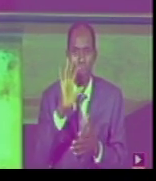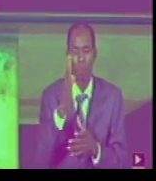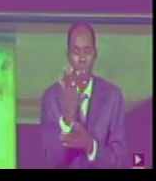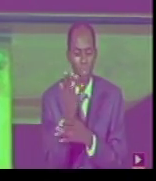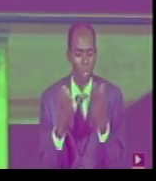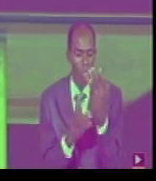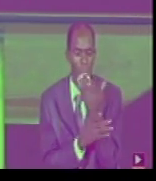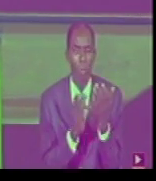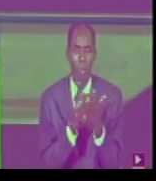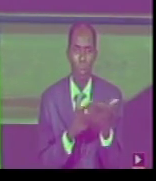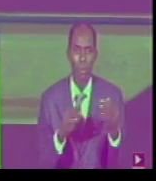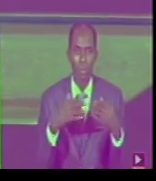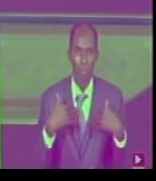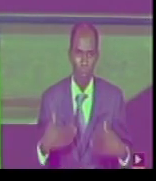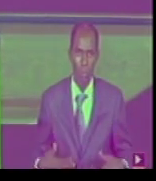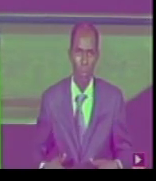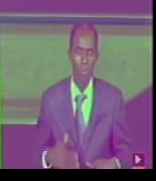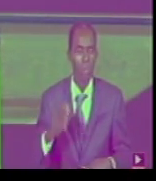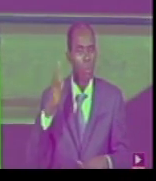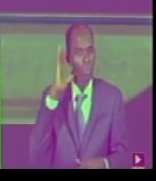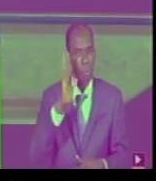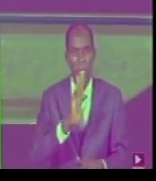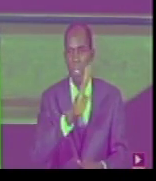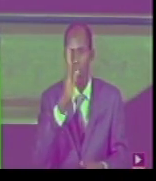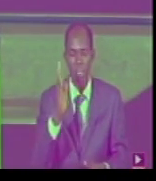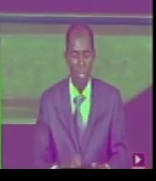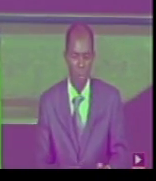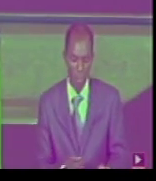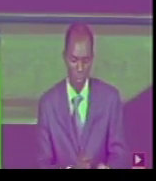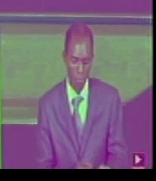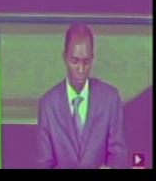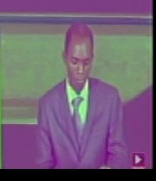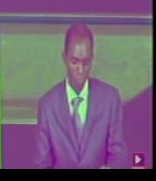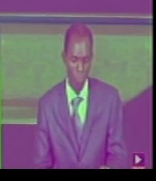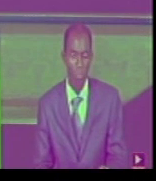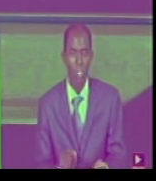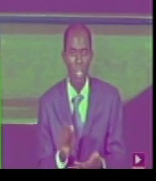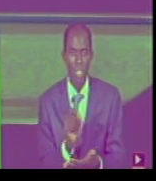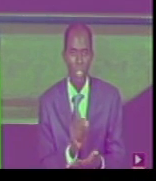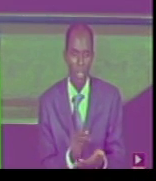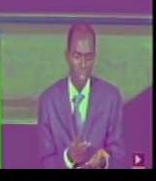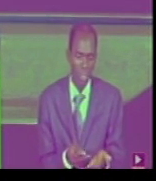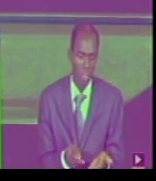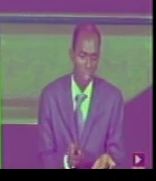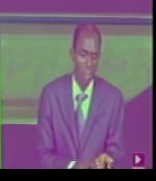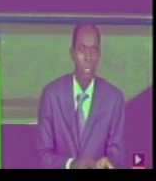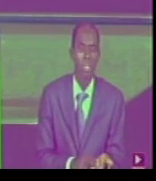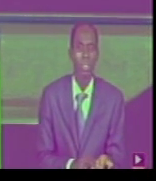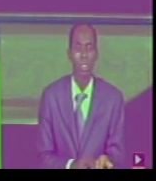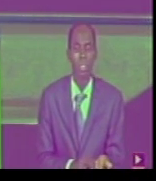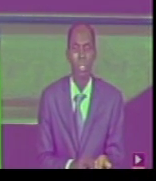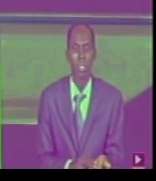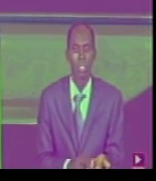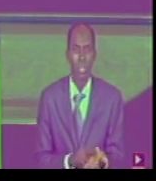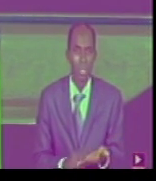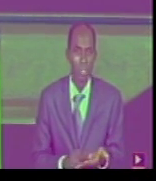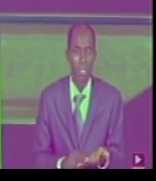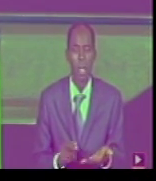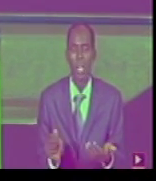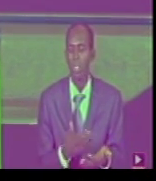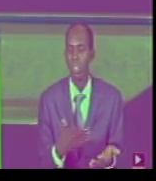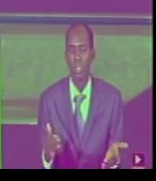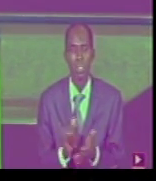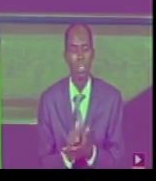body, you'll never write anything, sign anything that will not glorify